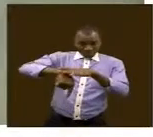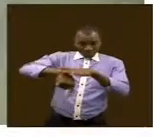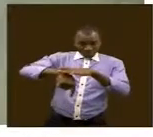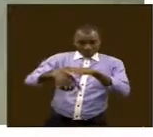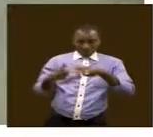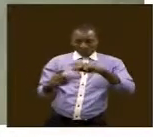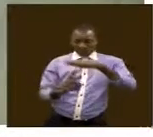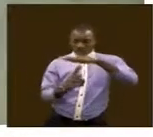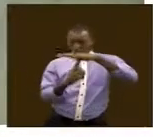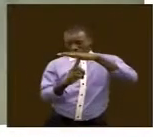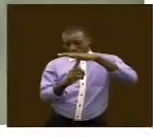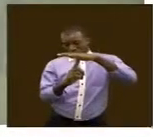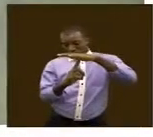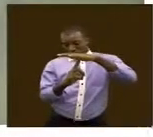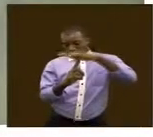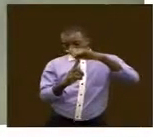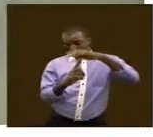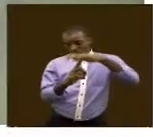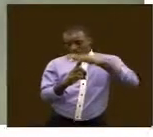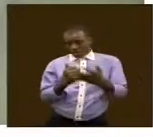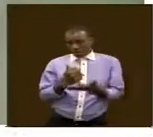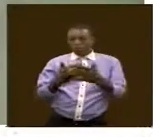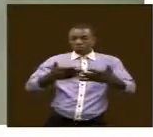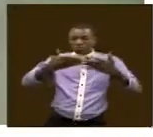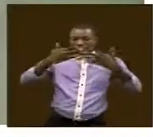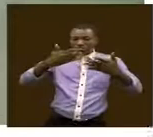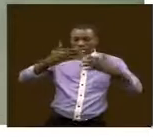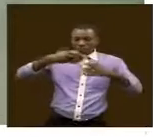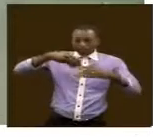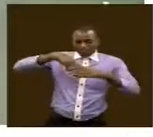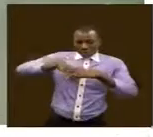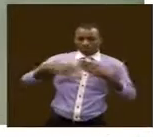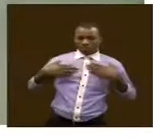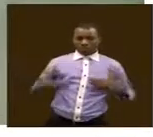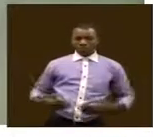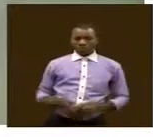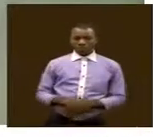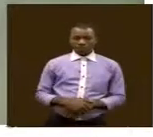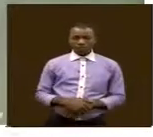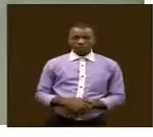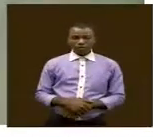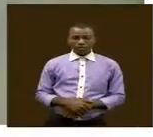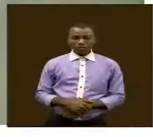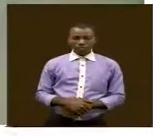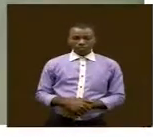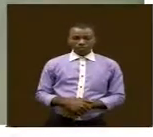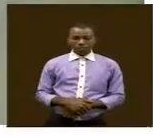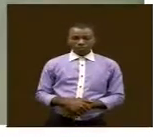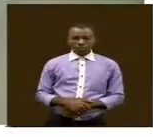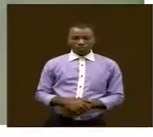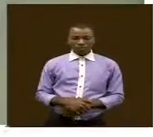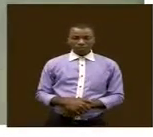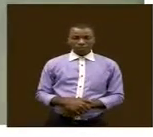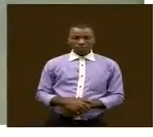siphon tube used for breathing. They also have an abdomen, thorax, and eyes. The larvae must live in water